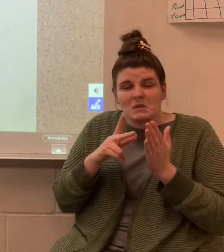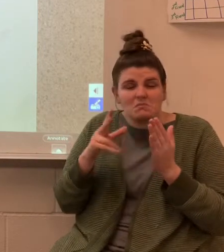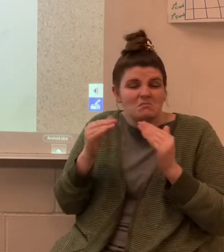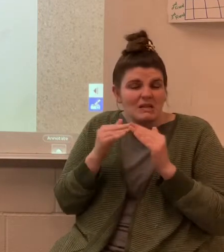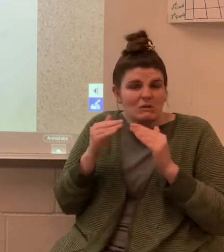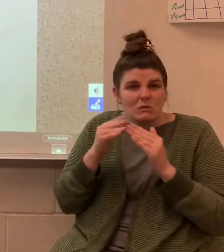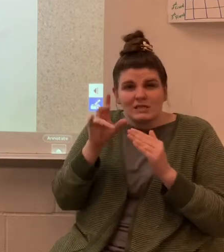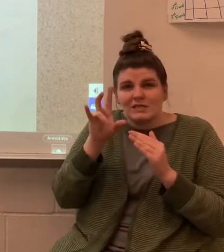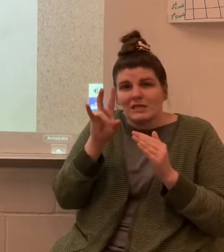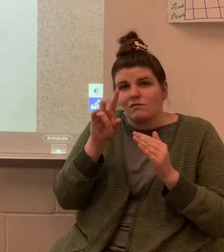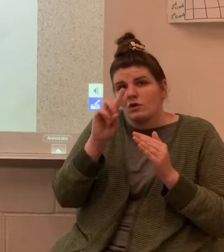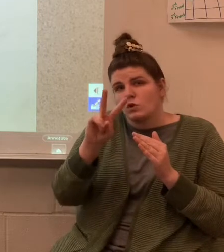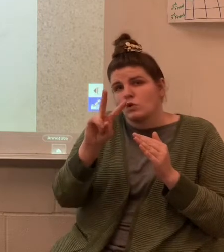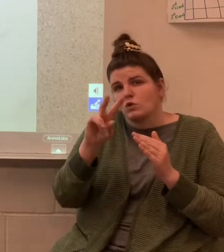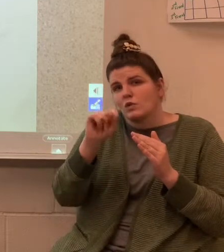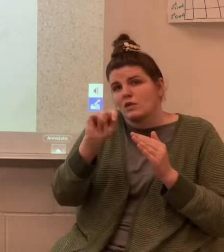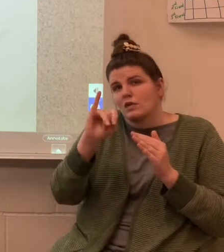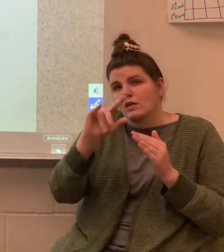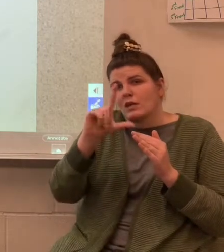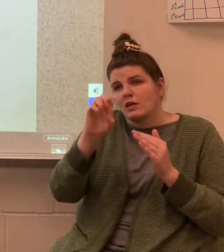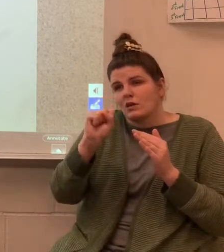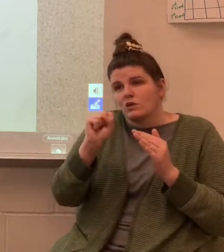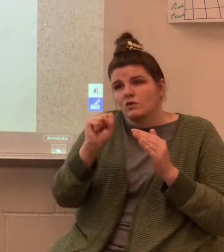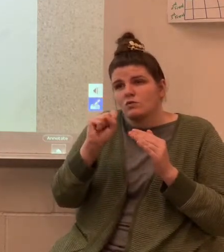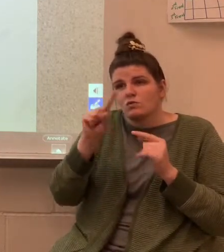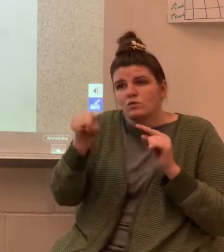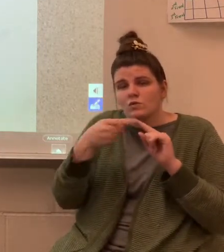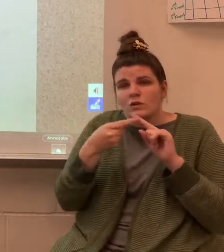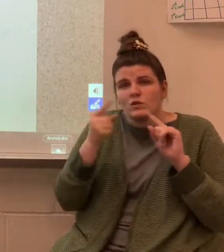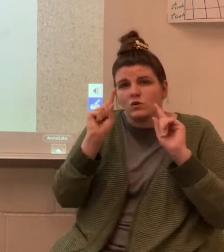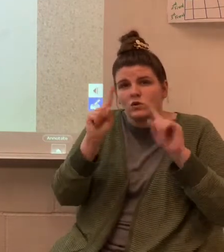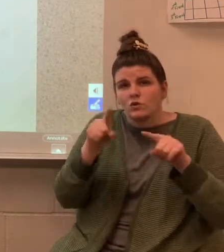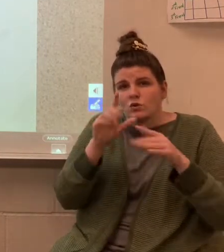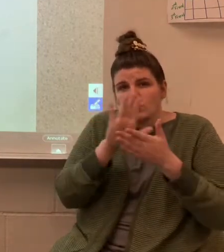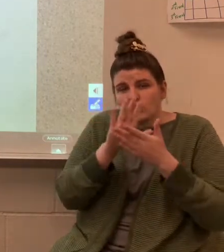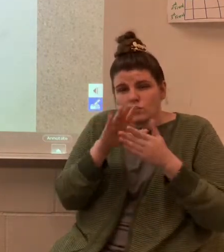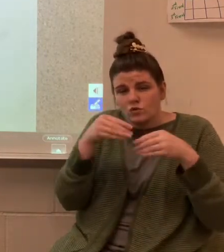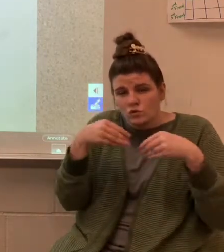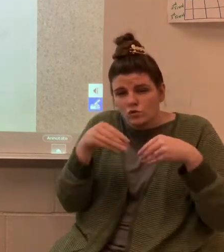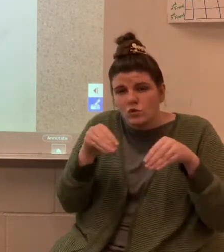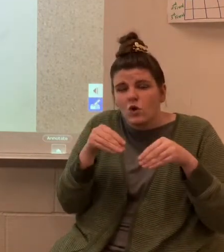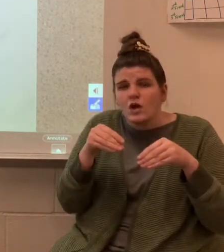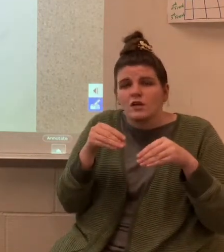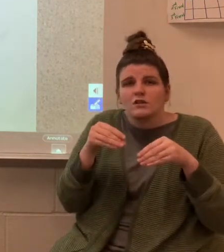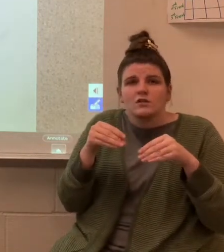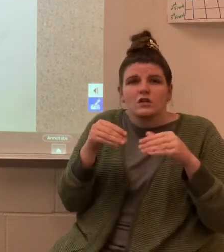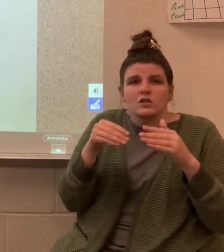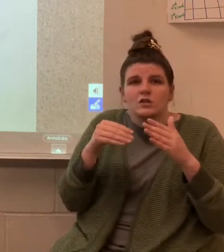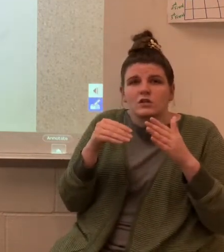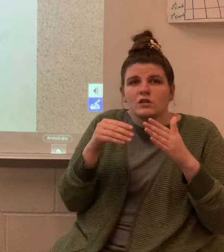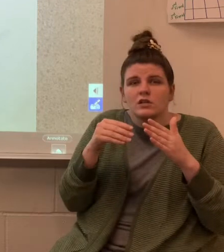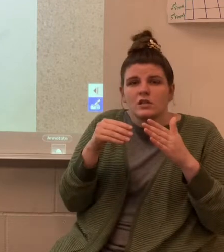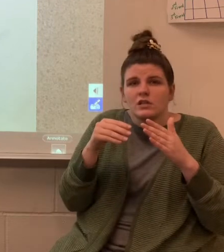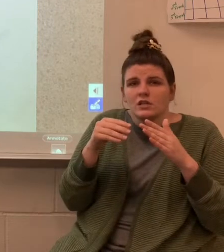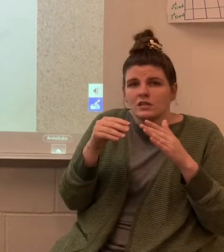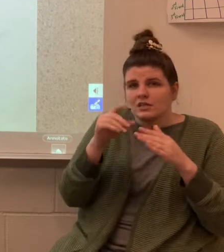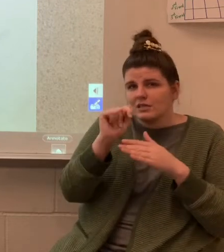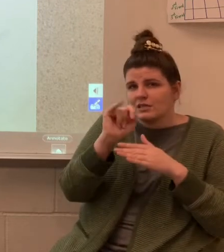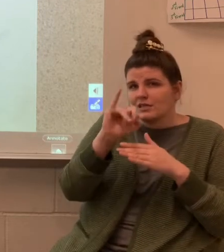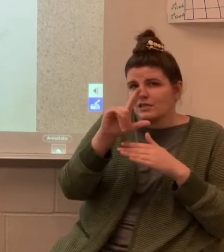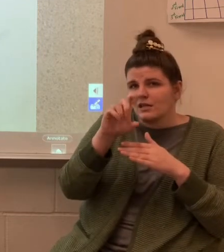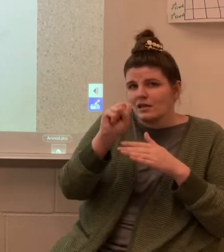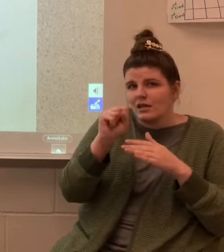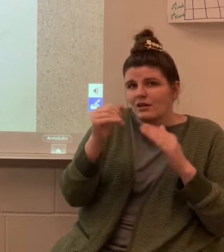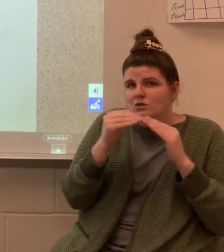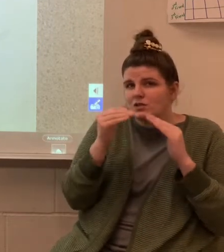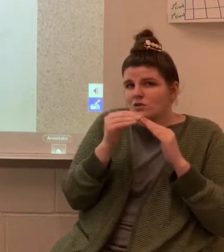So when you go to the store and those tiles are each 25 cents, you think, oh, I can do it, no problem. Well, when you have to buy 72 of them, it adds up